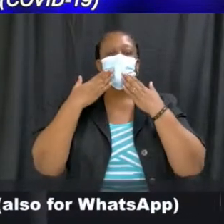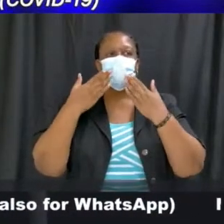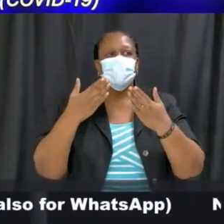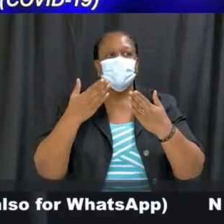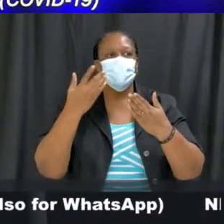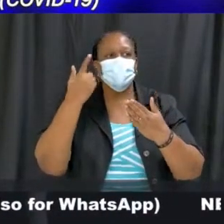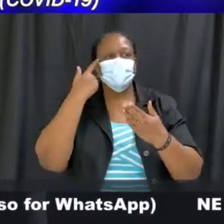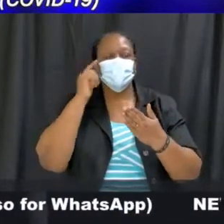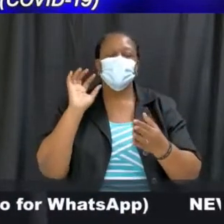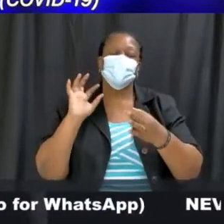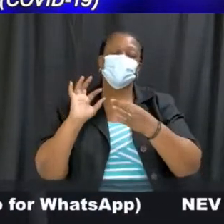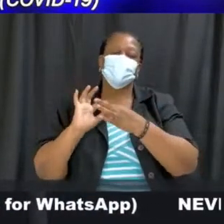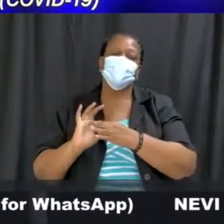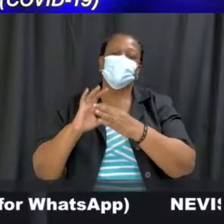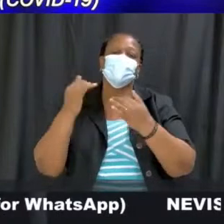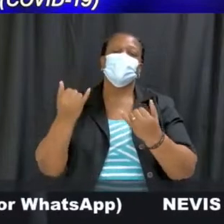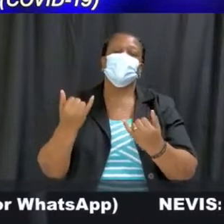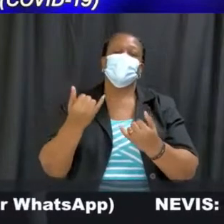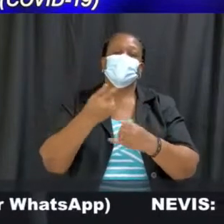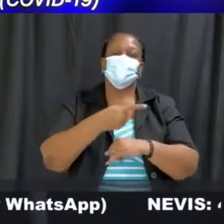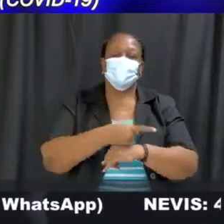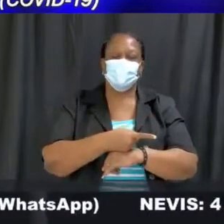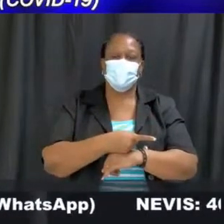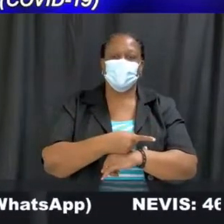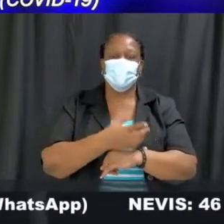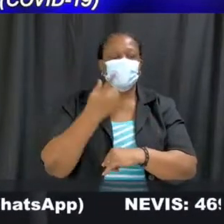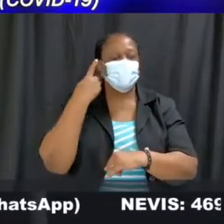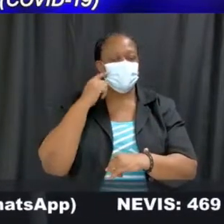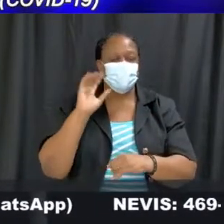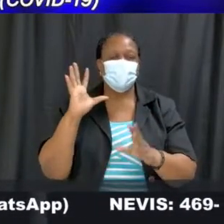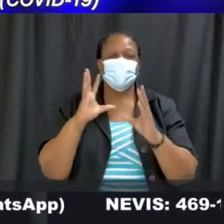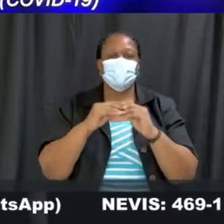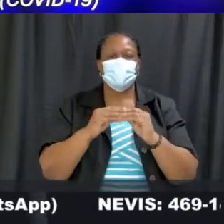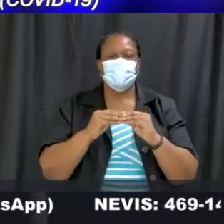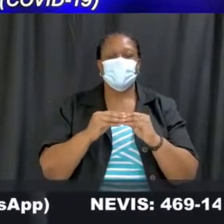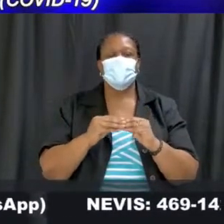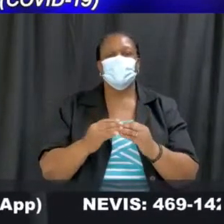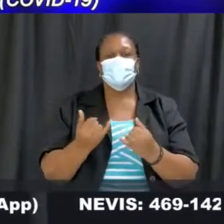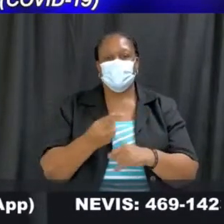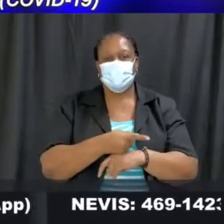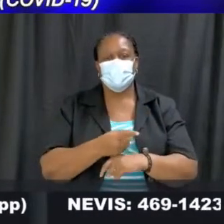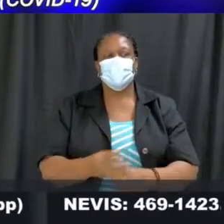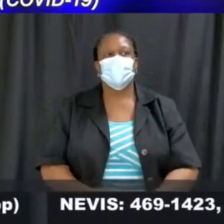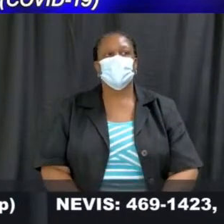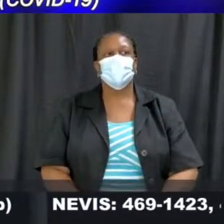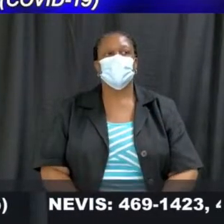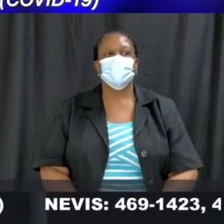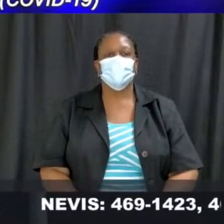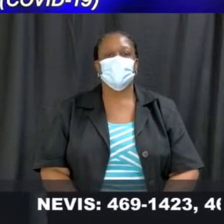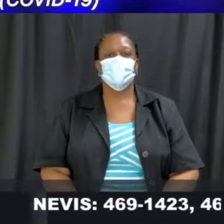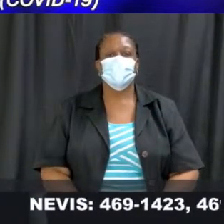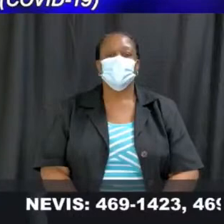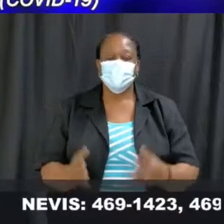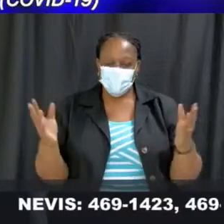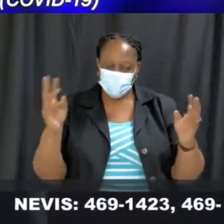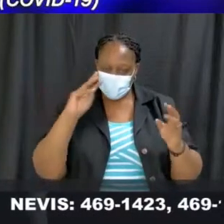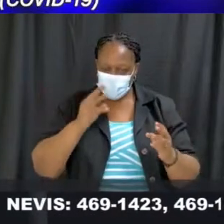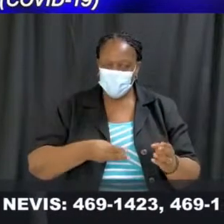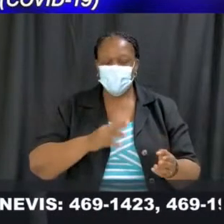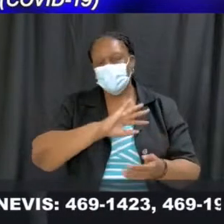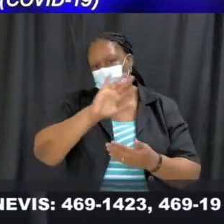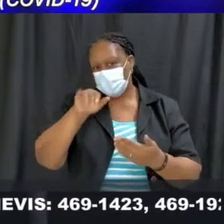much for joining us for our press briefing today. As usual, we welcome your